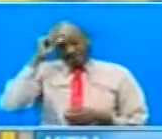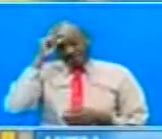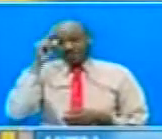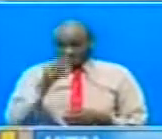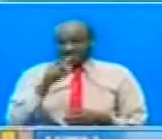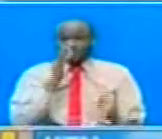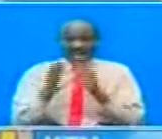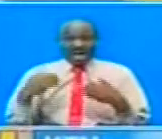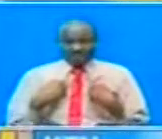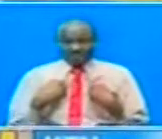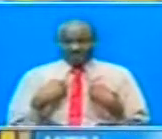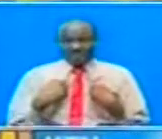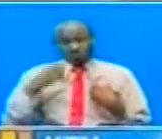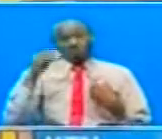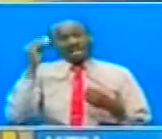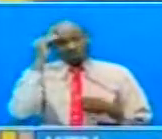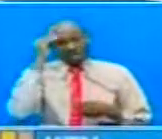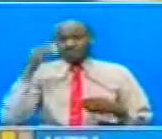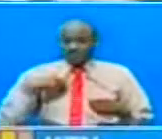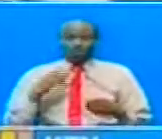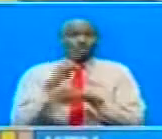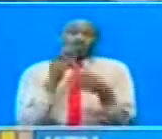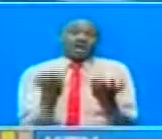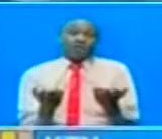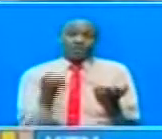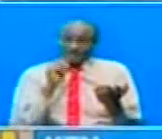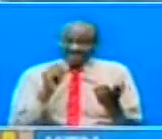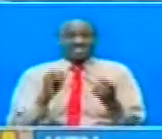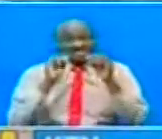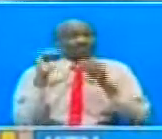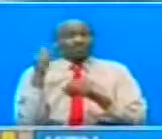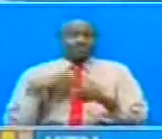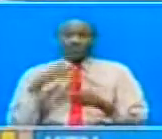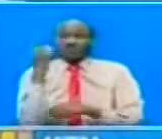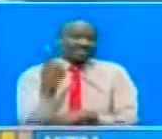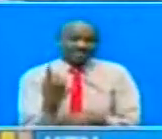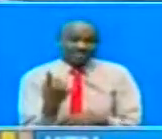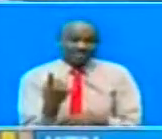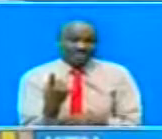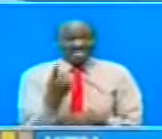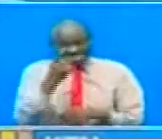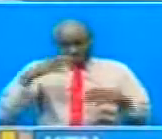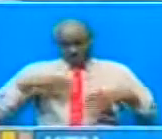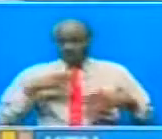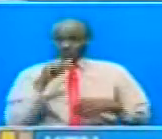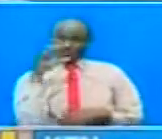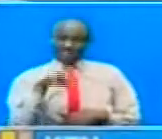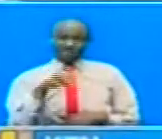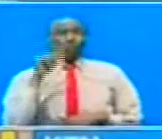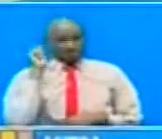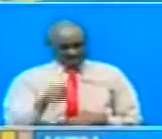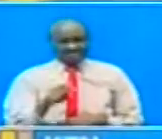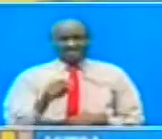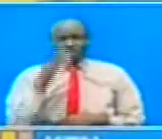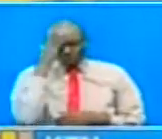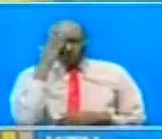strategy ya kuelimisha wananchi vile tuweza kutumia hiyo machine. Bili na hao watu wa Matatu lazima hizo